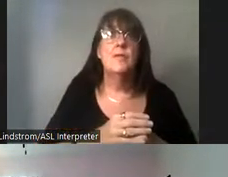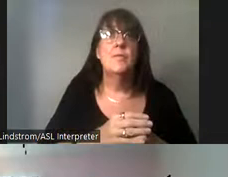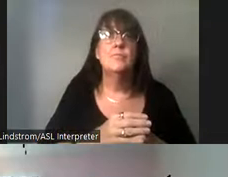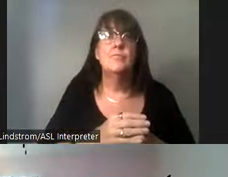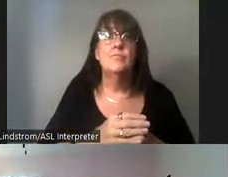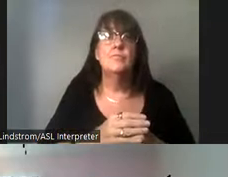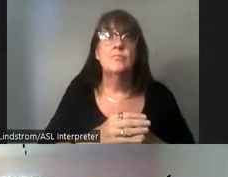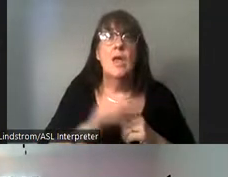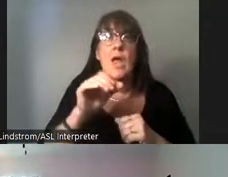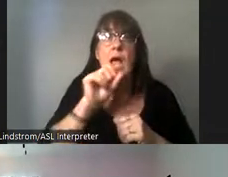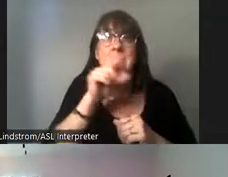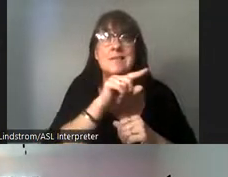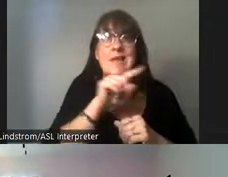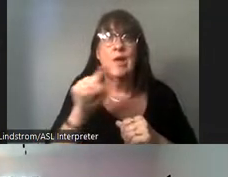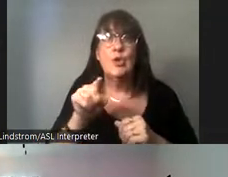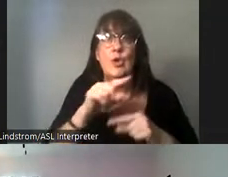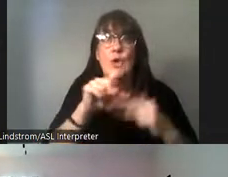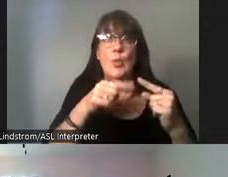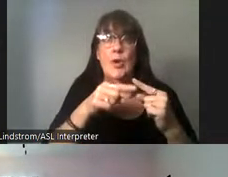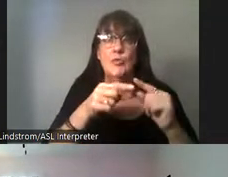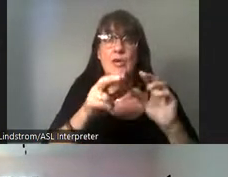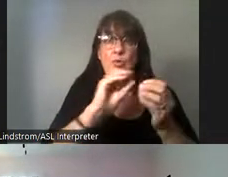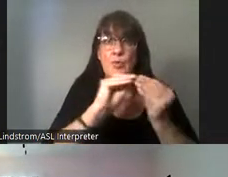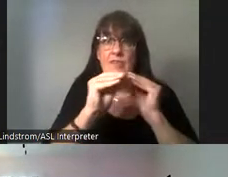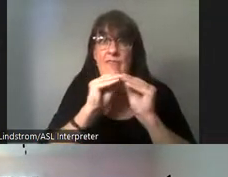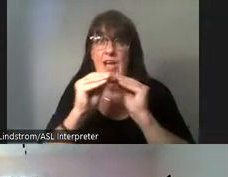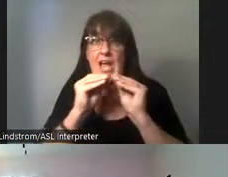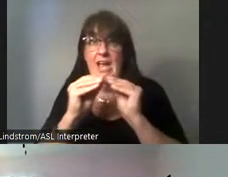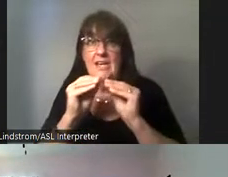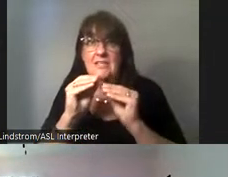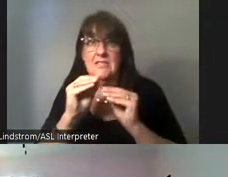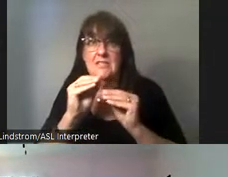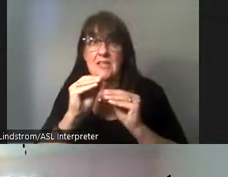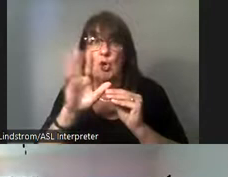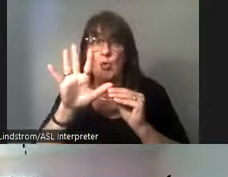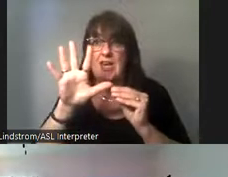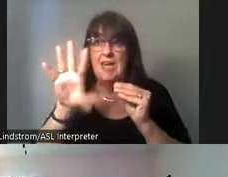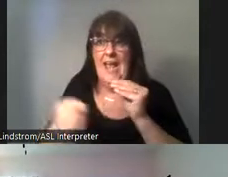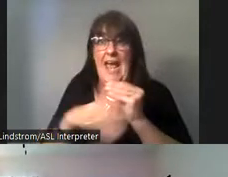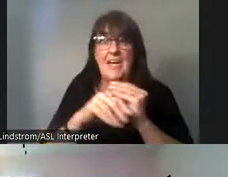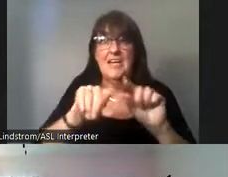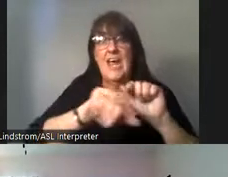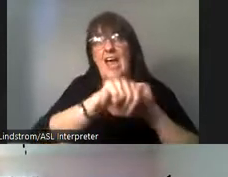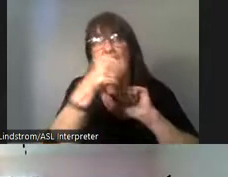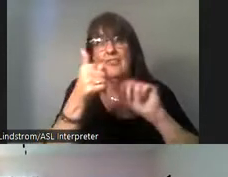And I can tell you, you know, when we revised the courseware, I mean, we included other topics based on